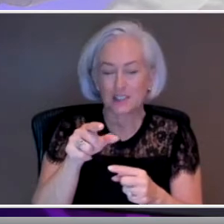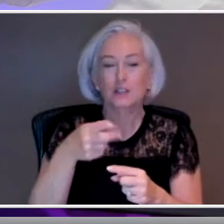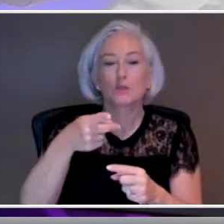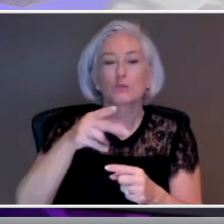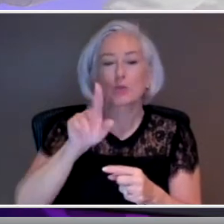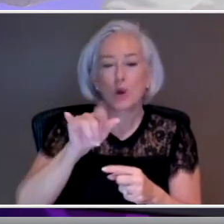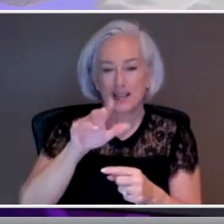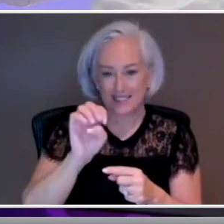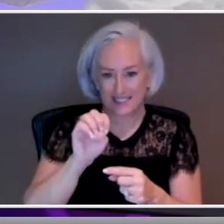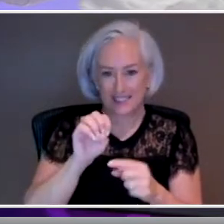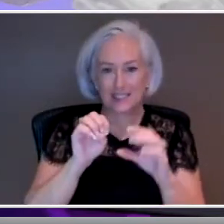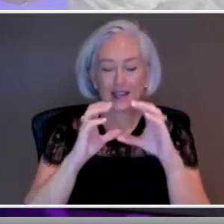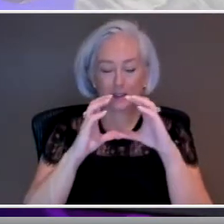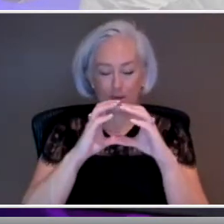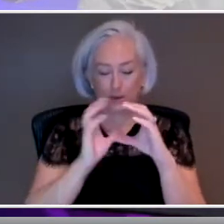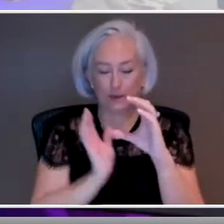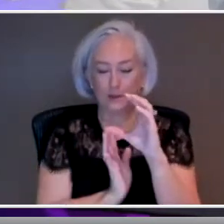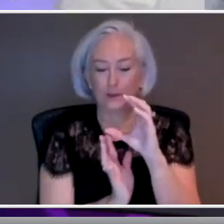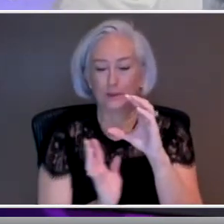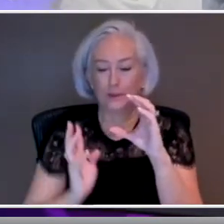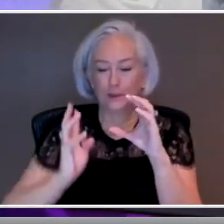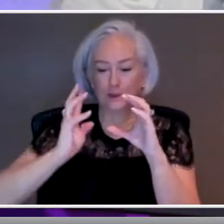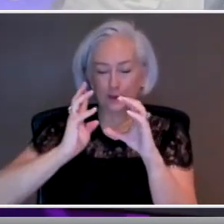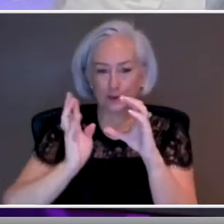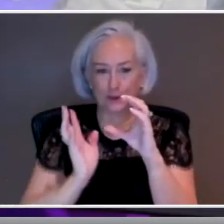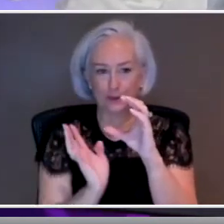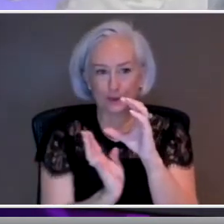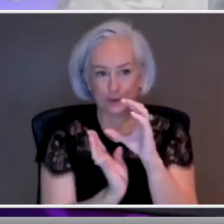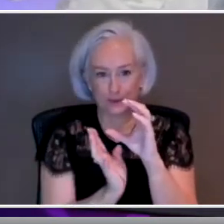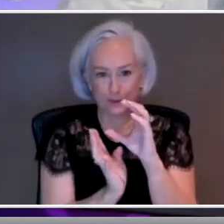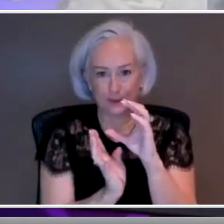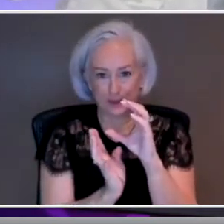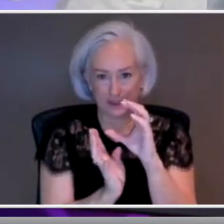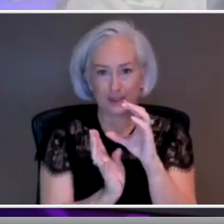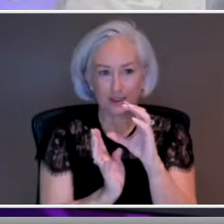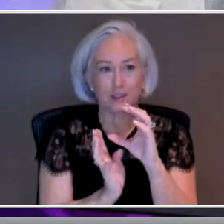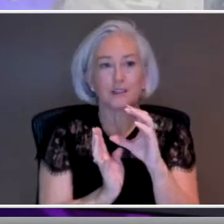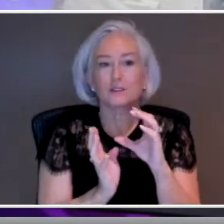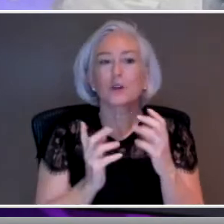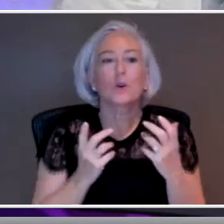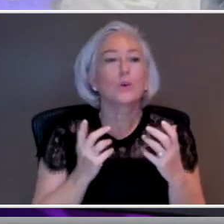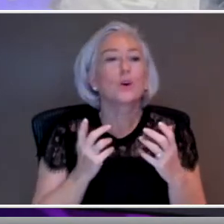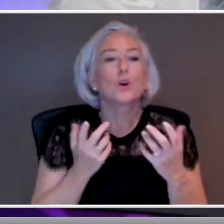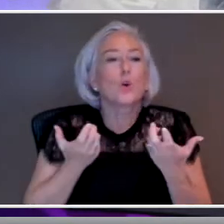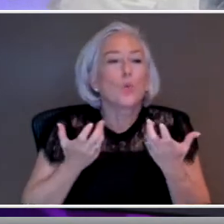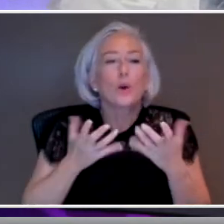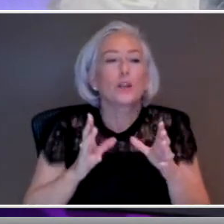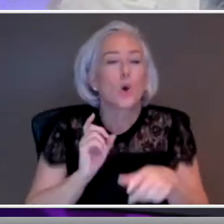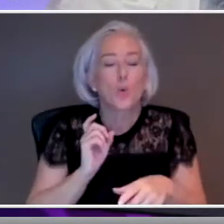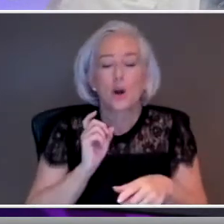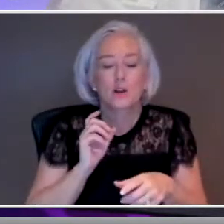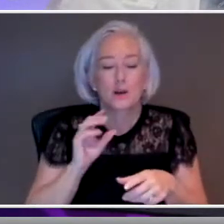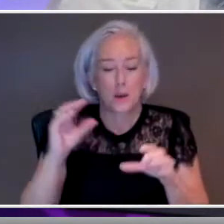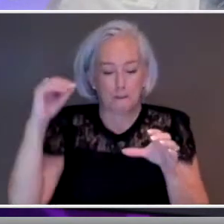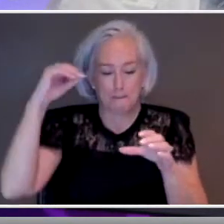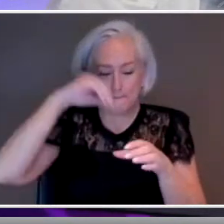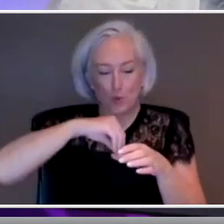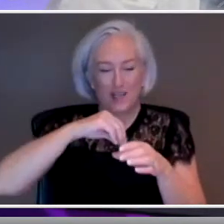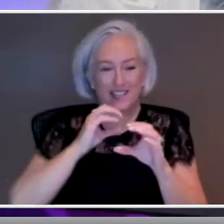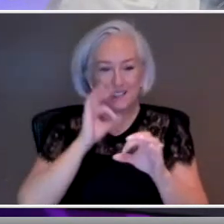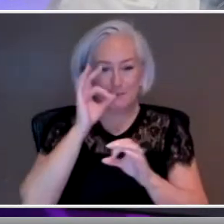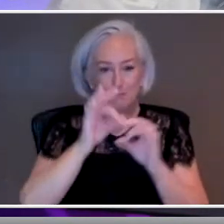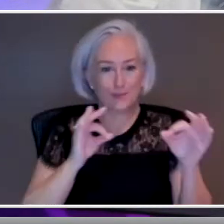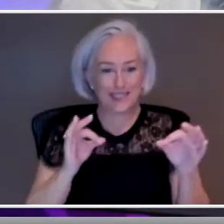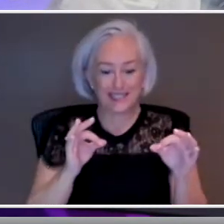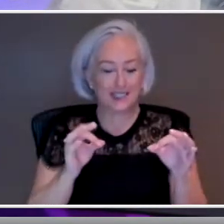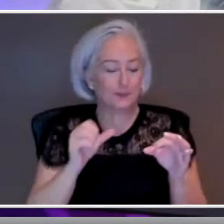that's fascinating. Yeah, that's going not into the prostate, and so we wouldn't want to give those beads there. I want to talk to you a bit